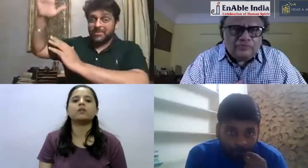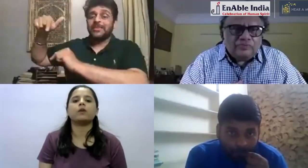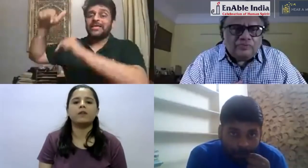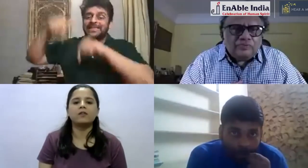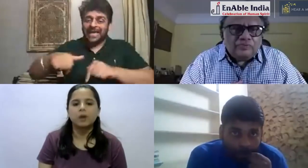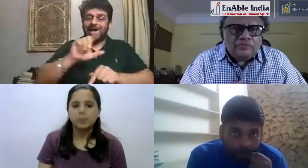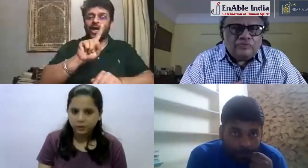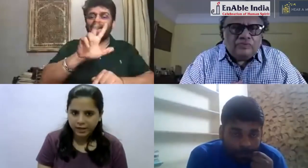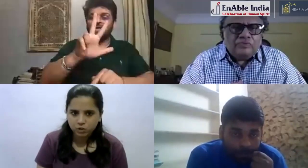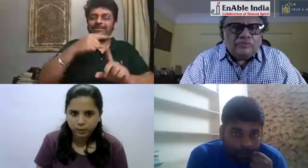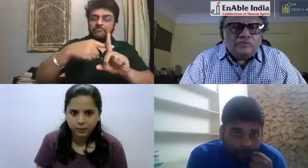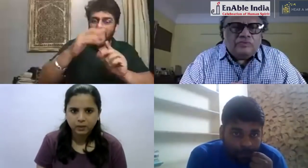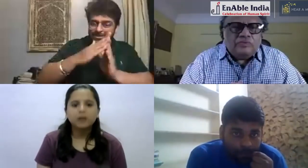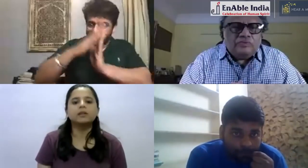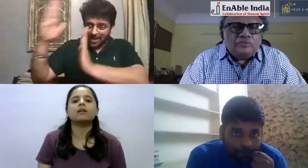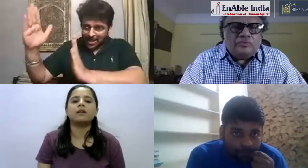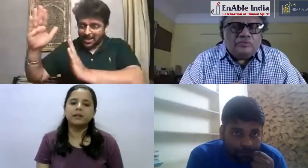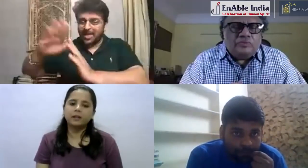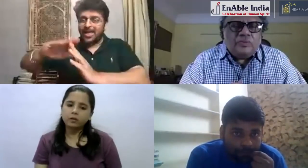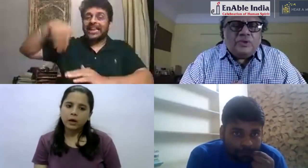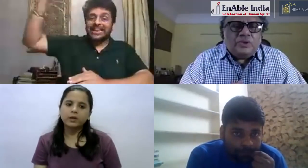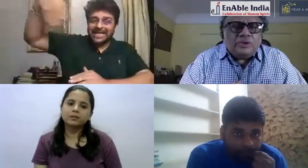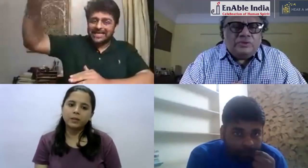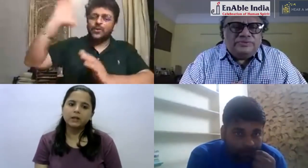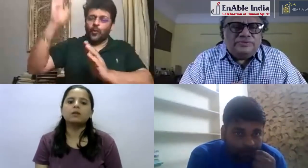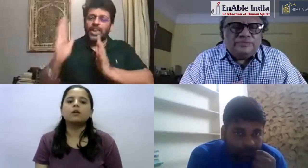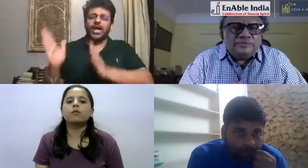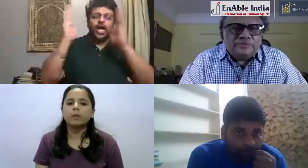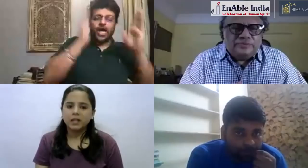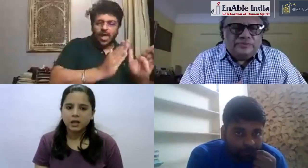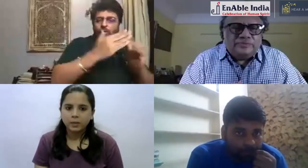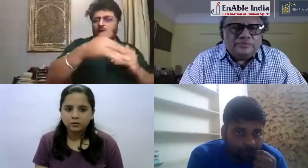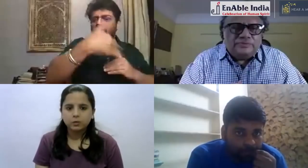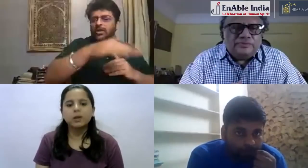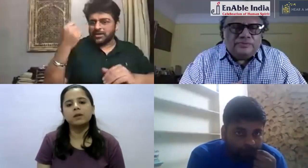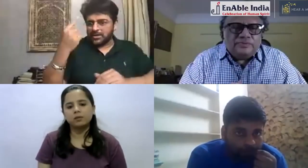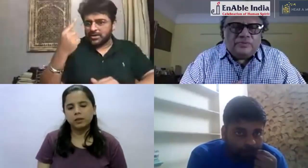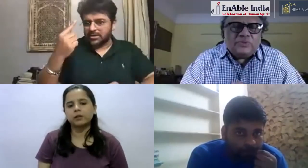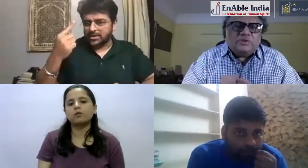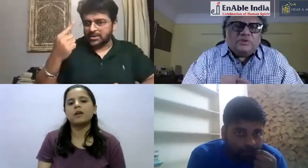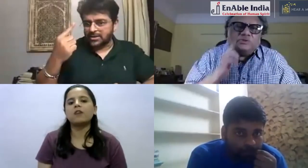started with the 45 above aged people. Then later on, now it's been from 18 above.